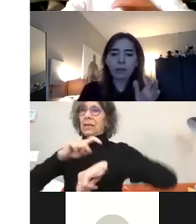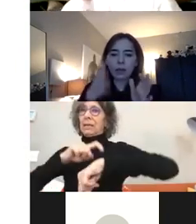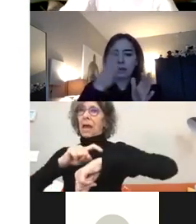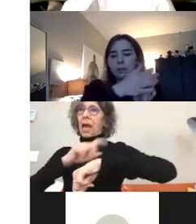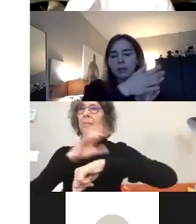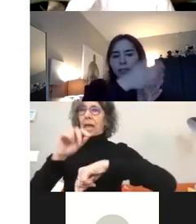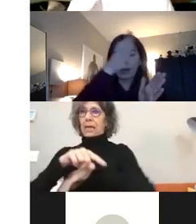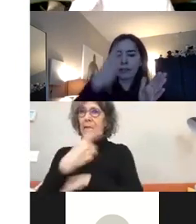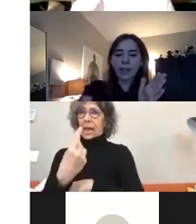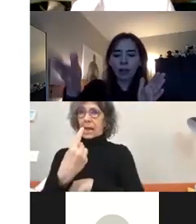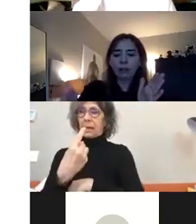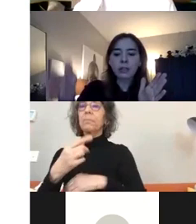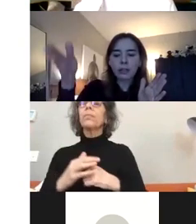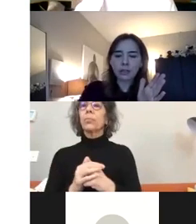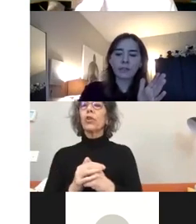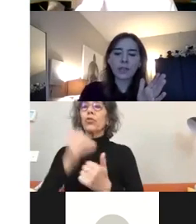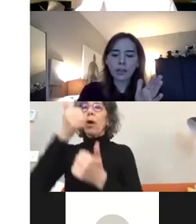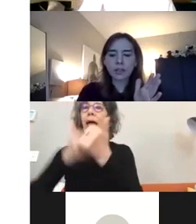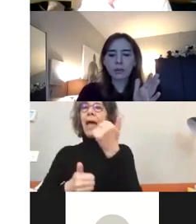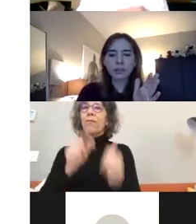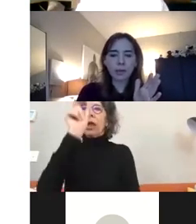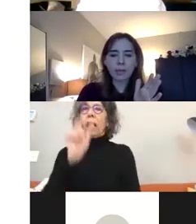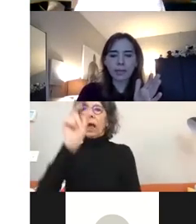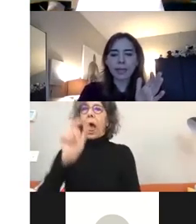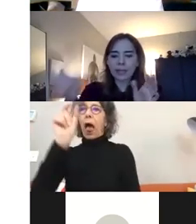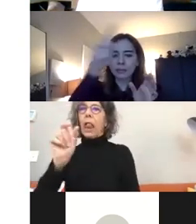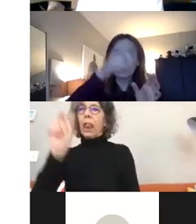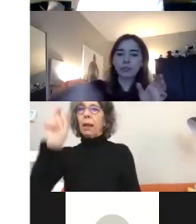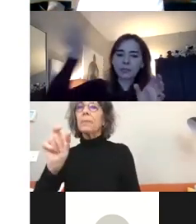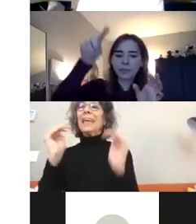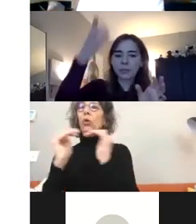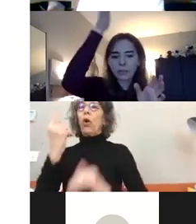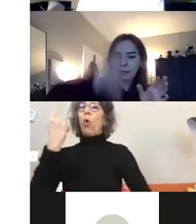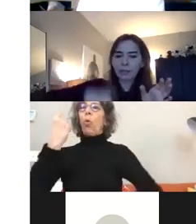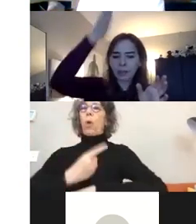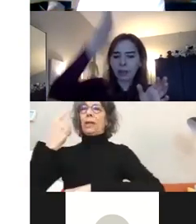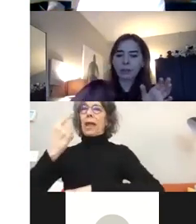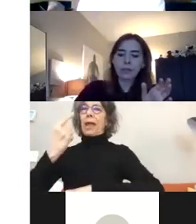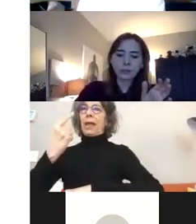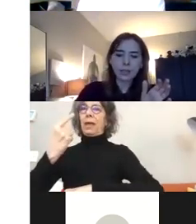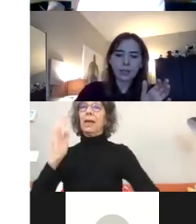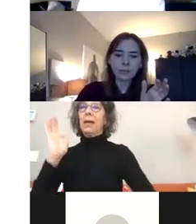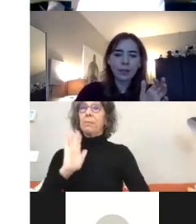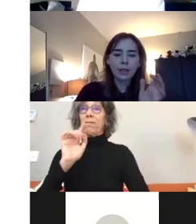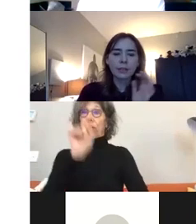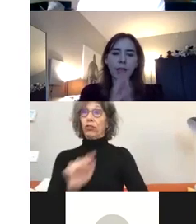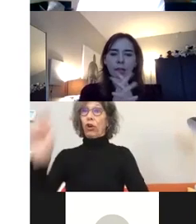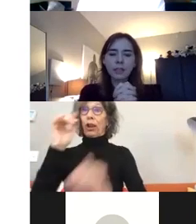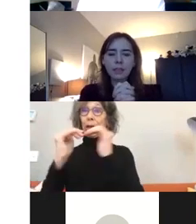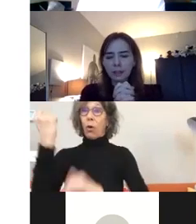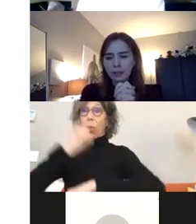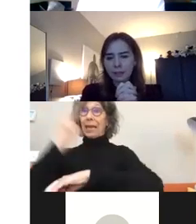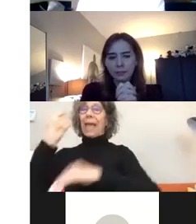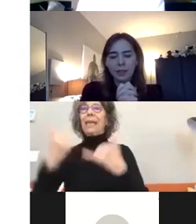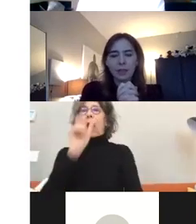So, so every column in this figure is going to be 1 day, as opposed to every circle. Now every column is 1 day. So let's look